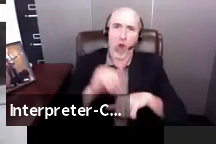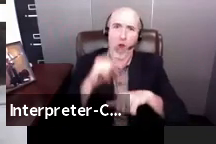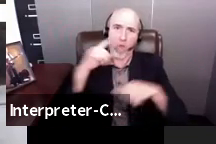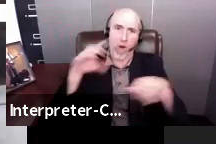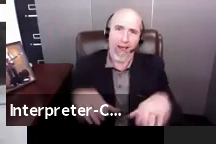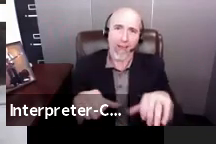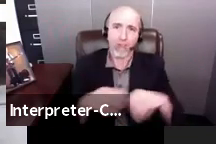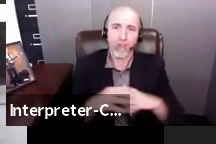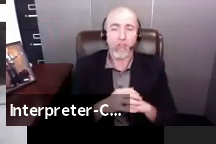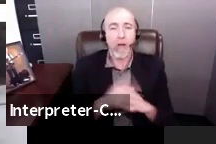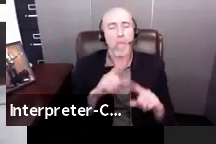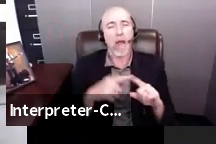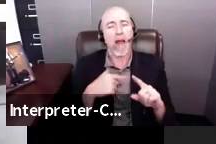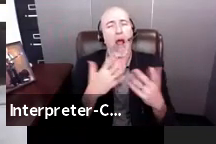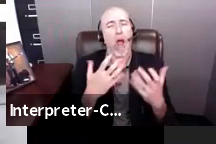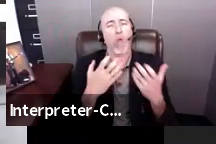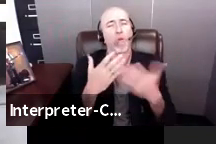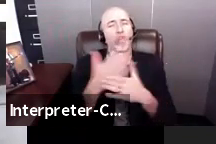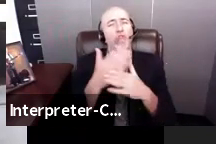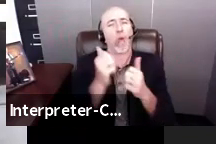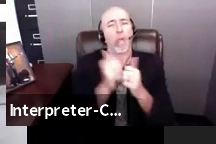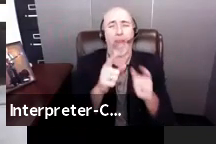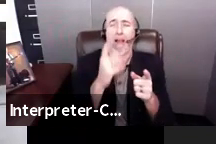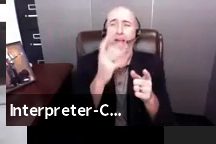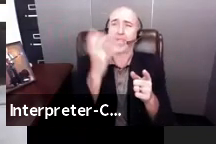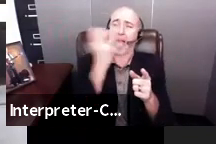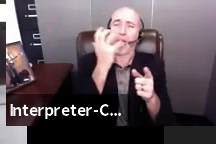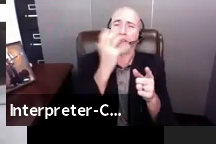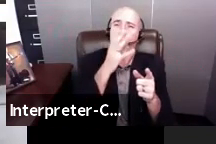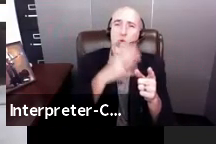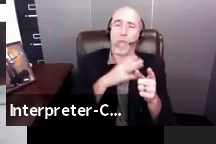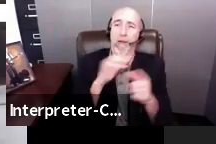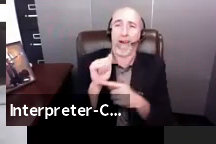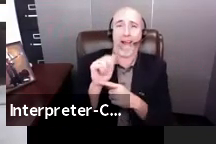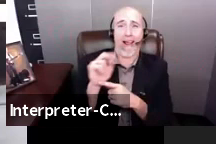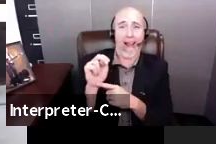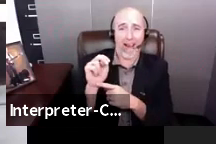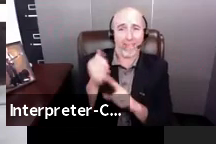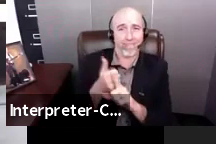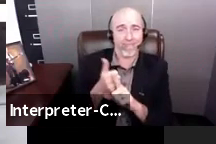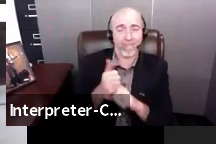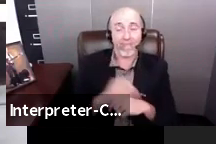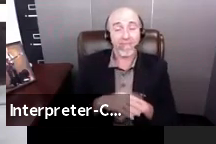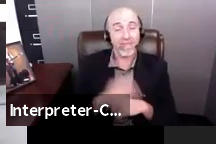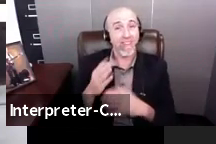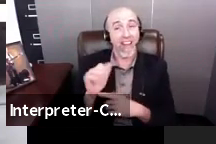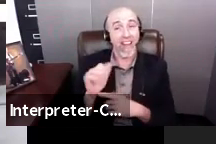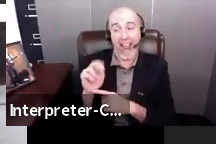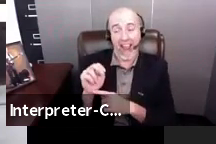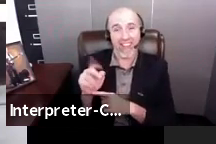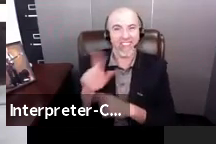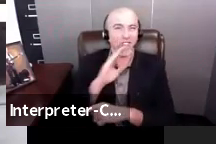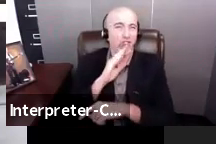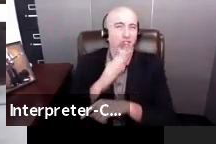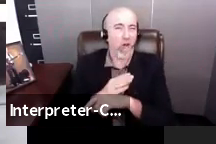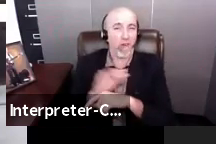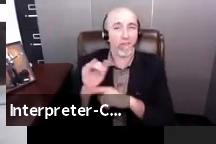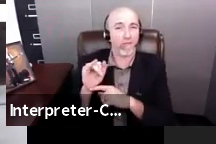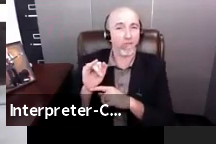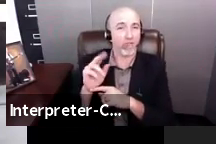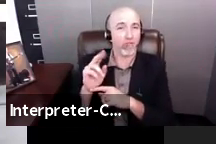more with you about the amazing woman, Ann Washington. Ann is the daughter of Justin Dart. She